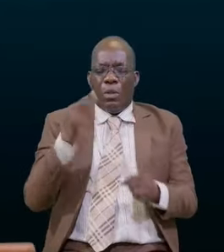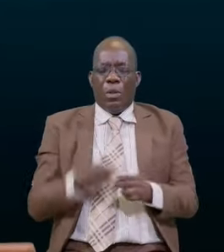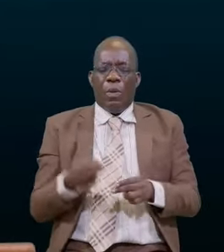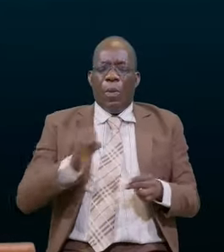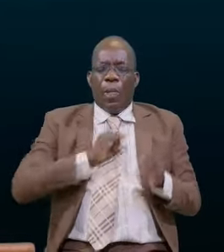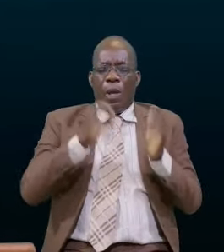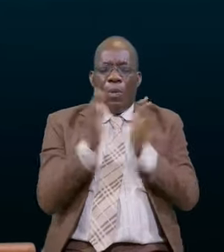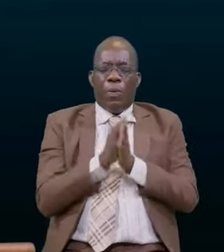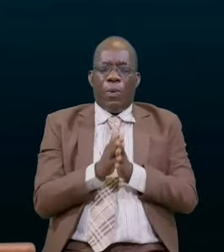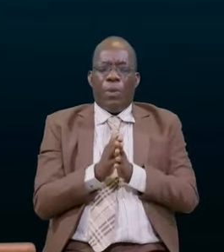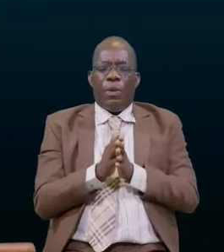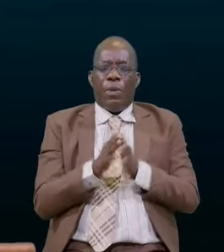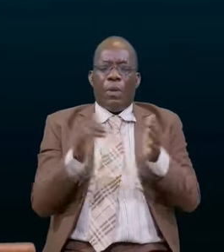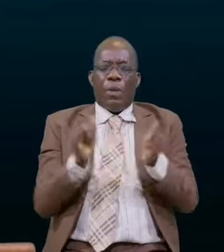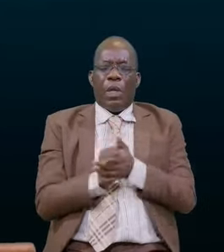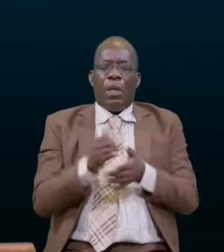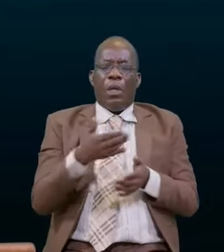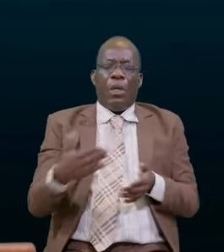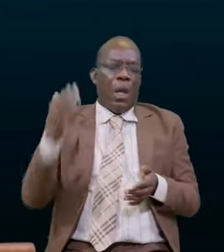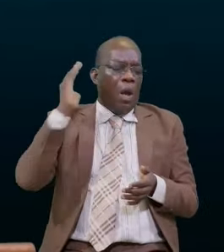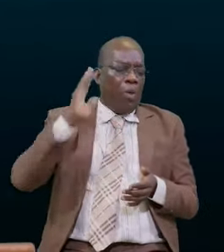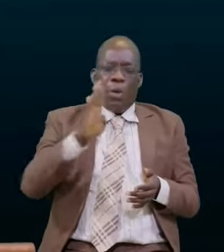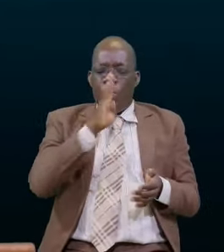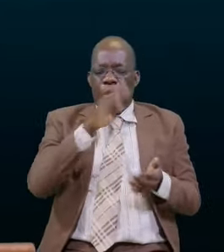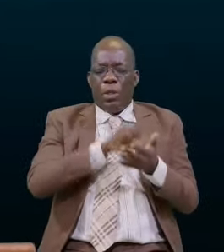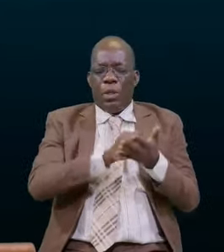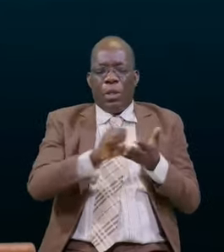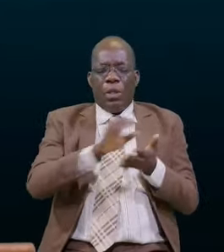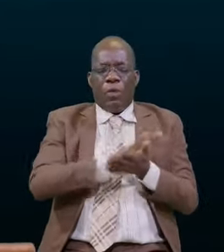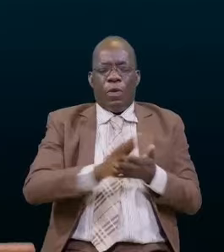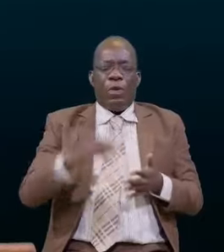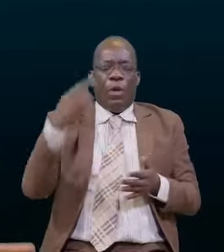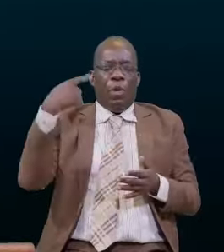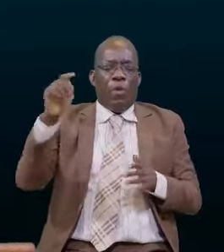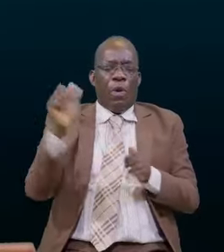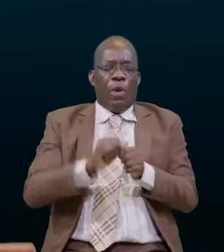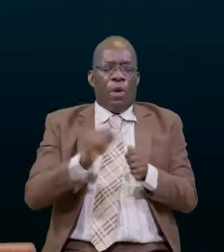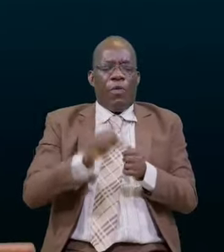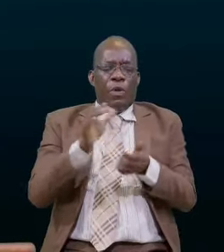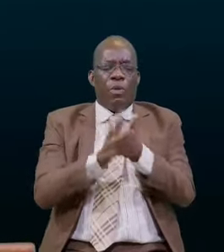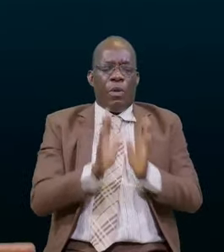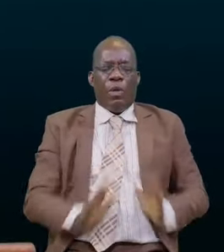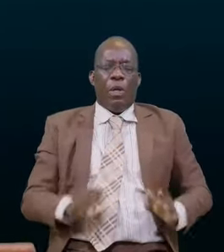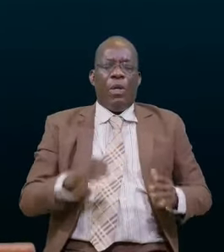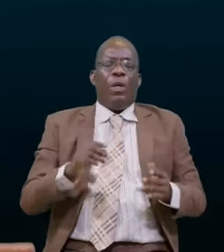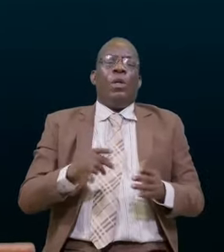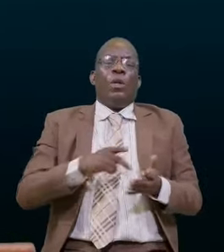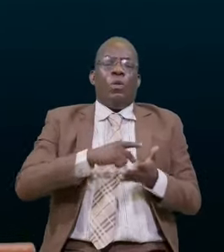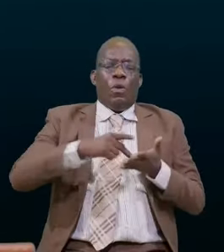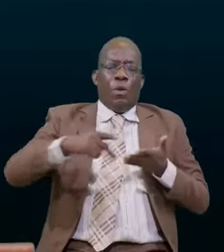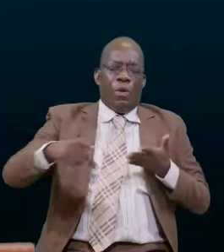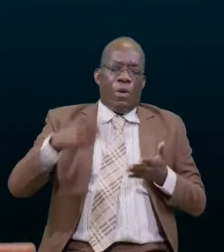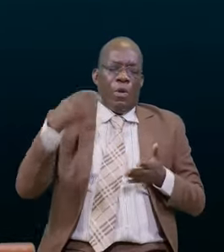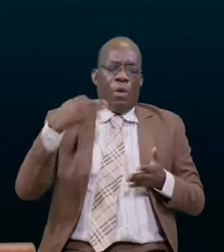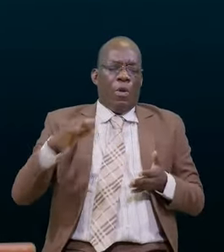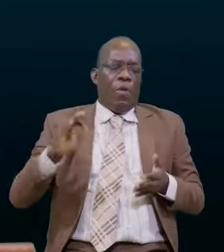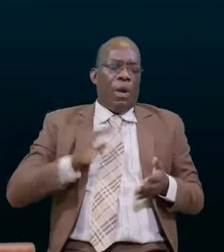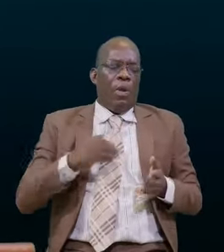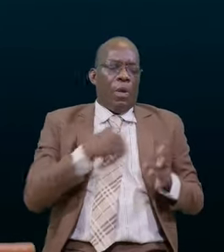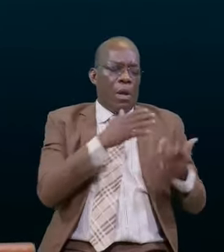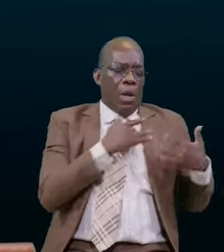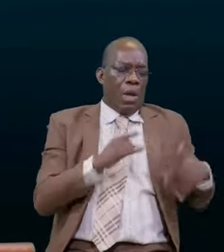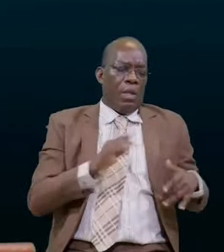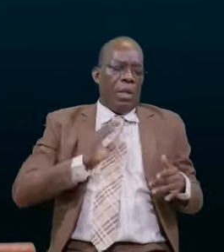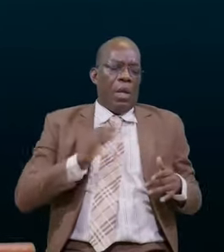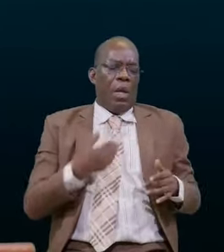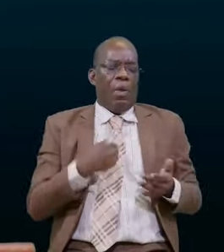be sanctification for every believer there be total purification of our heart our heart will be circumcised and so that we can be able to